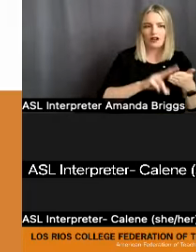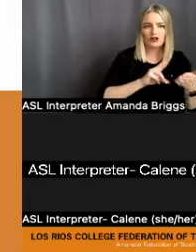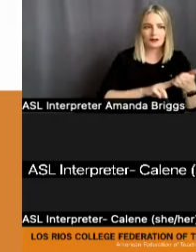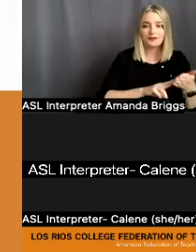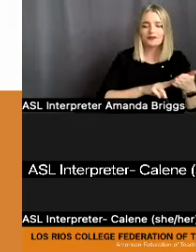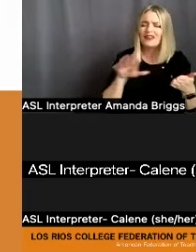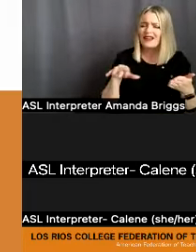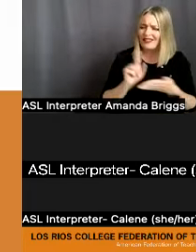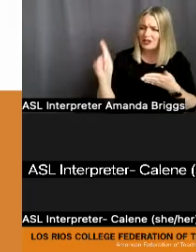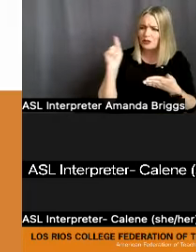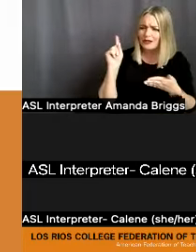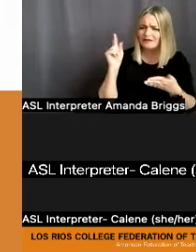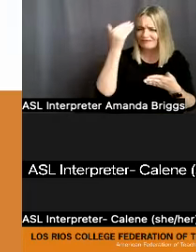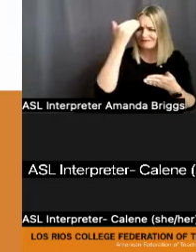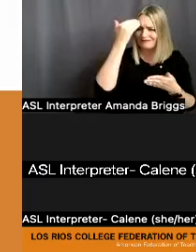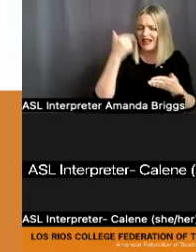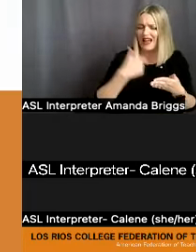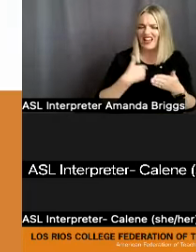sent out a full